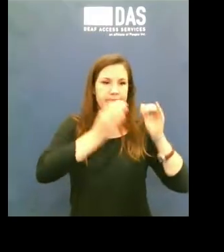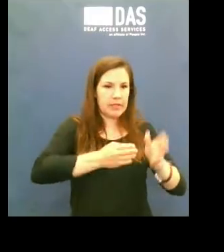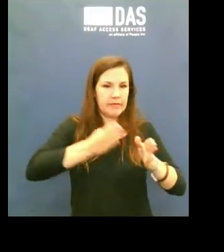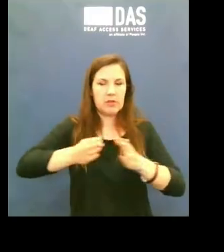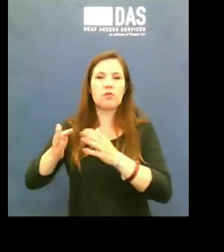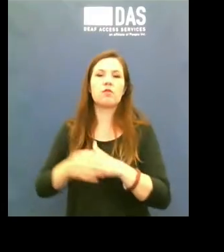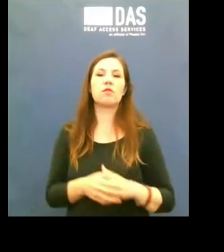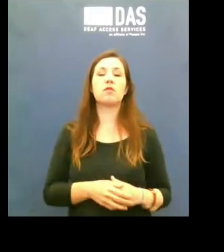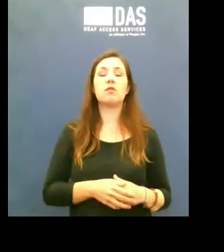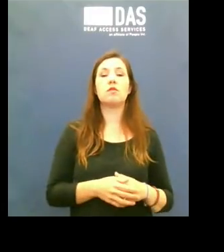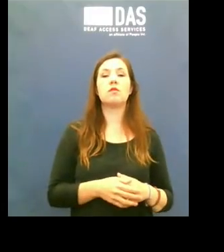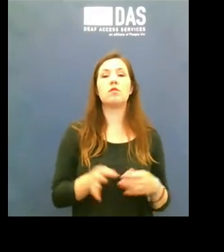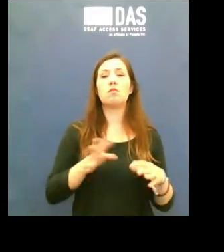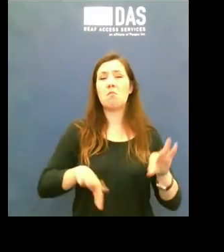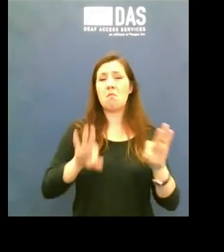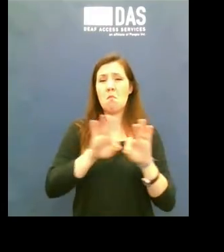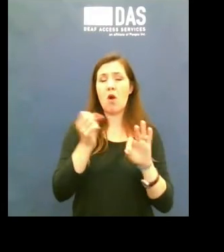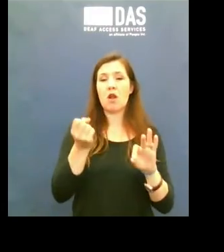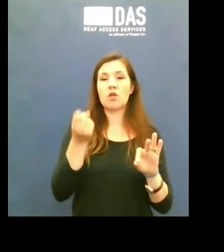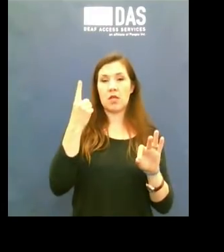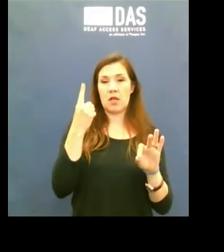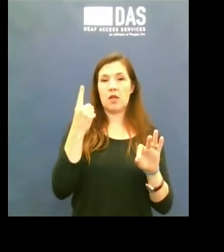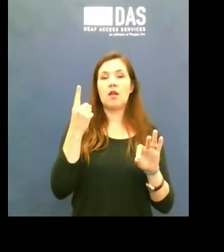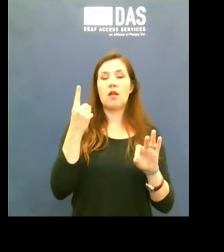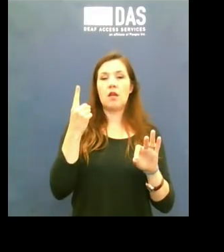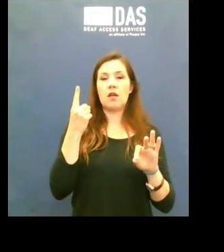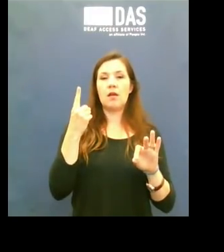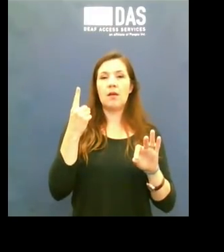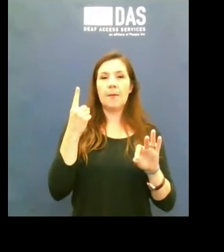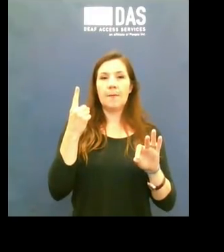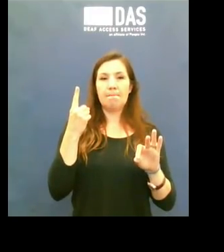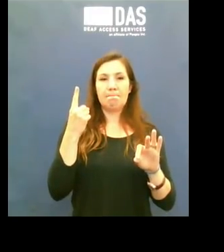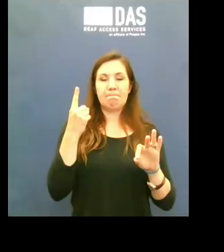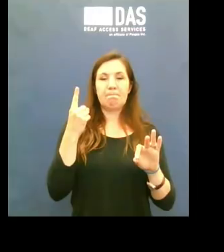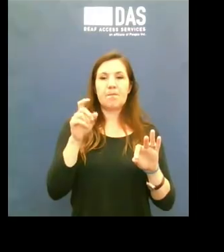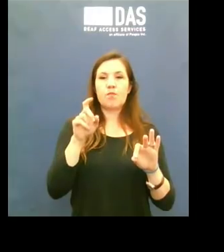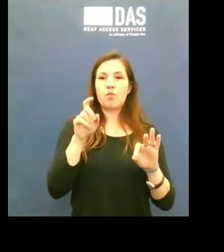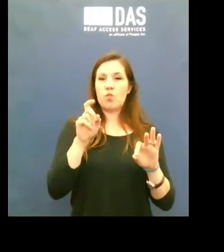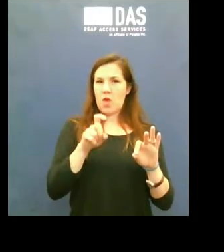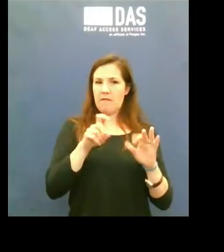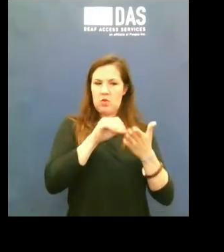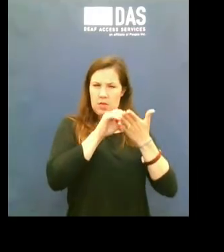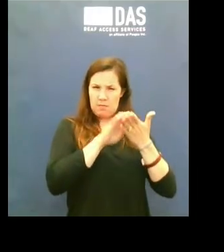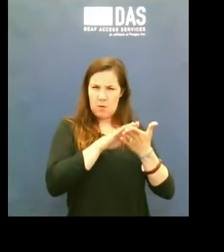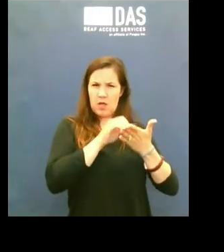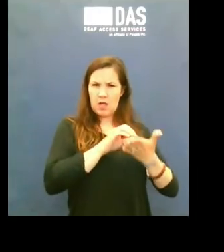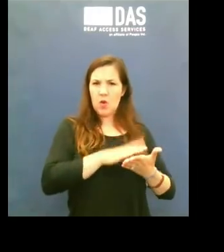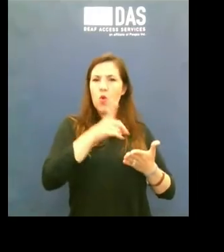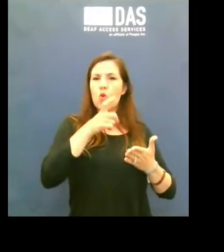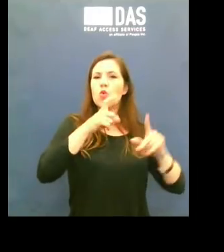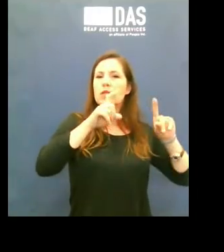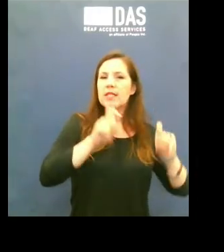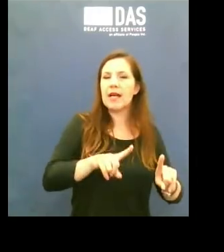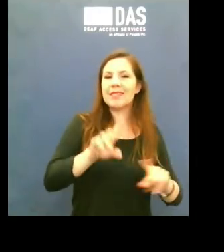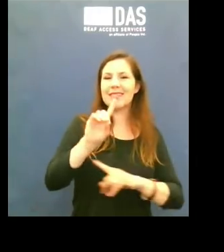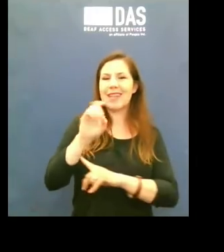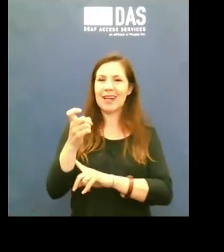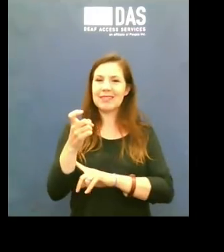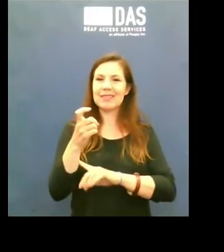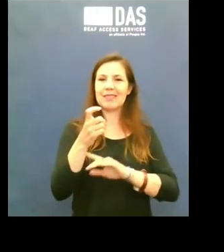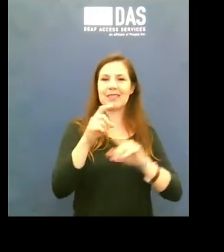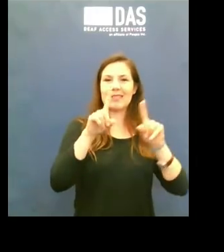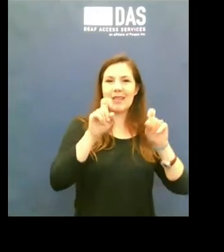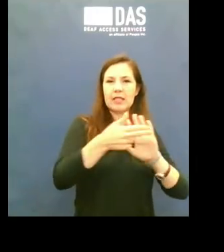people to realize that it is something that we need to keep track of, which is the diagnostic tests and